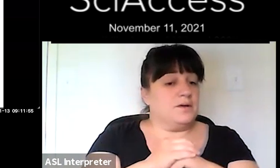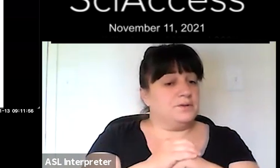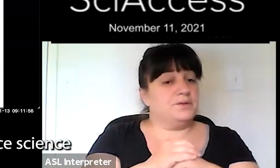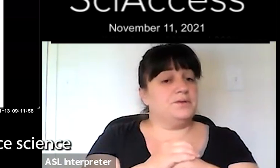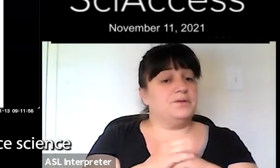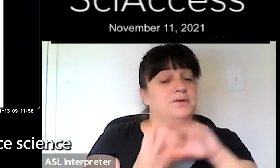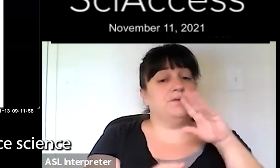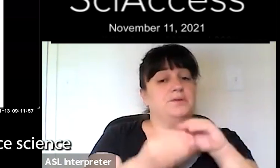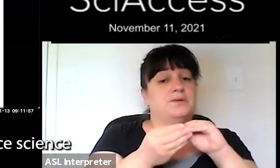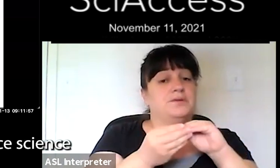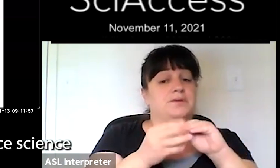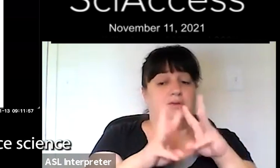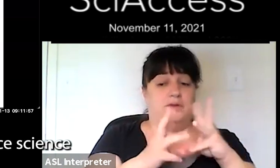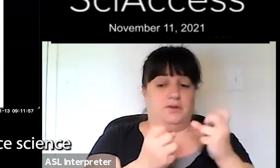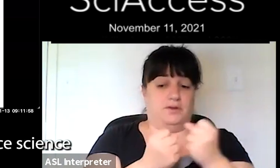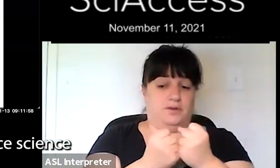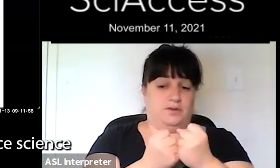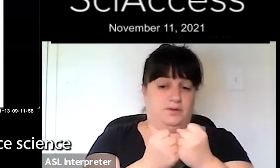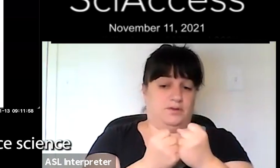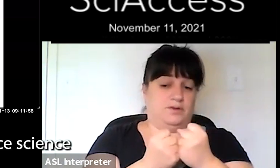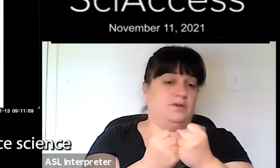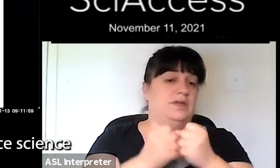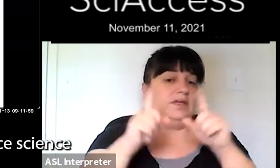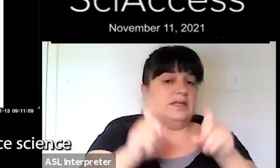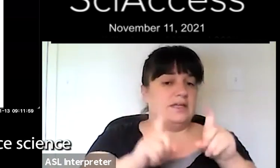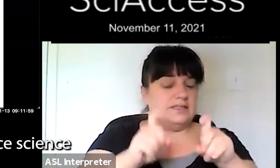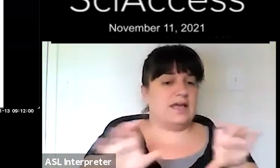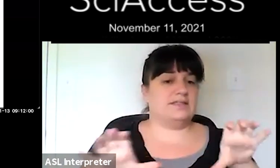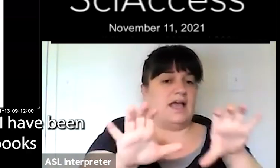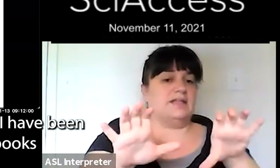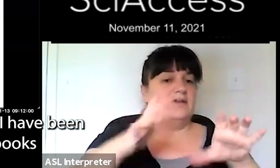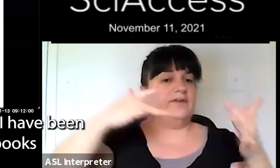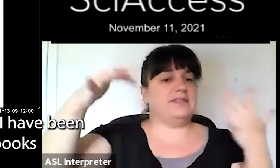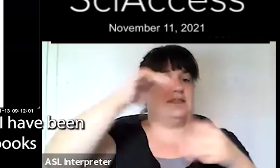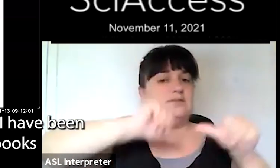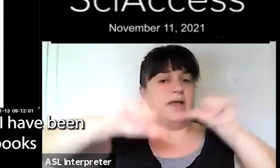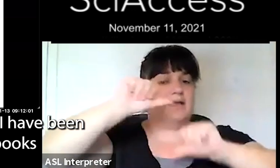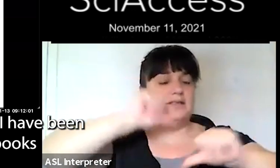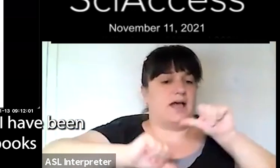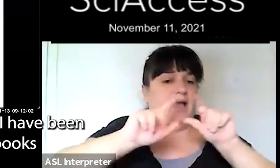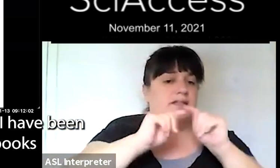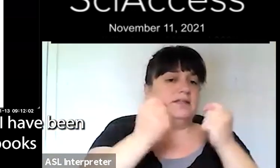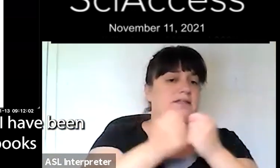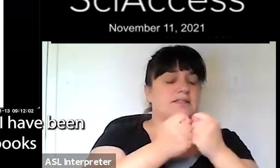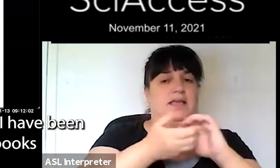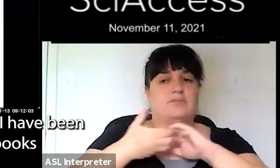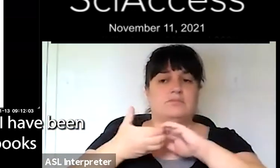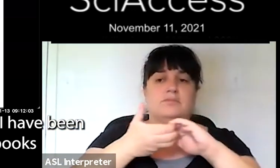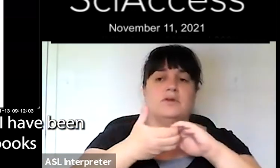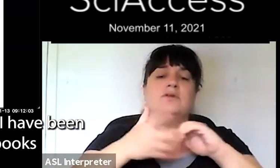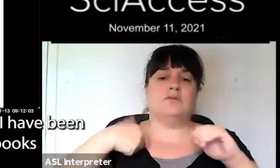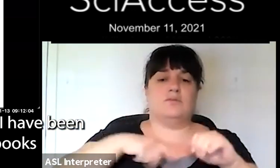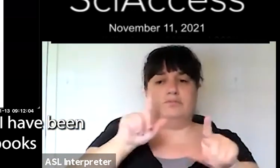In addition to these workshops and testing activities in space science, a team of colleagues of mine and I have